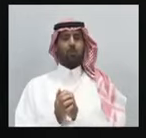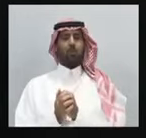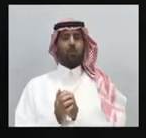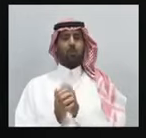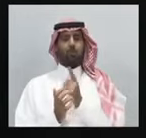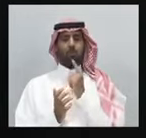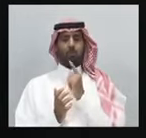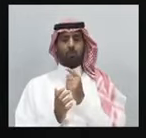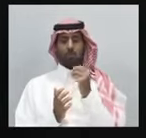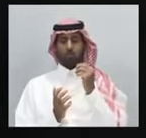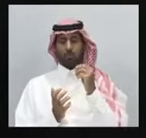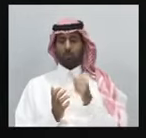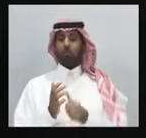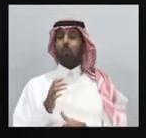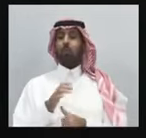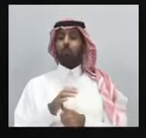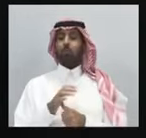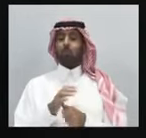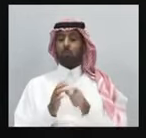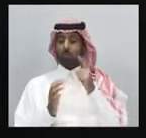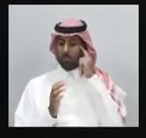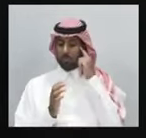main purpose of your